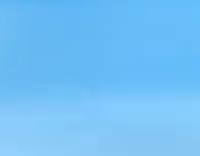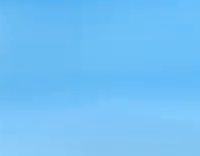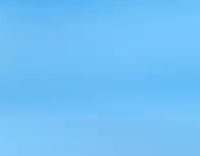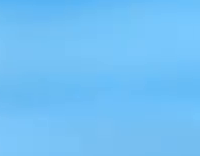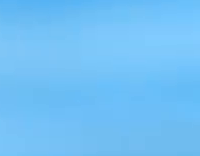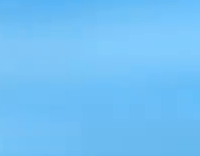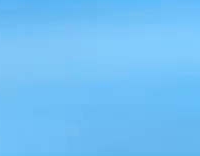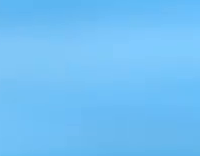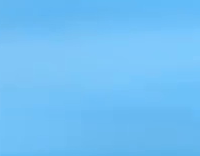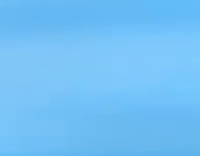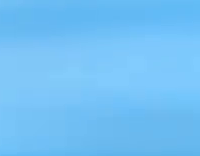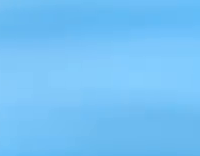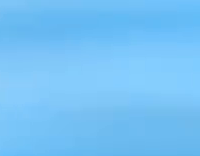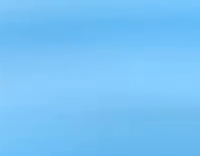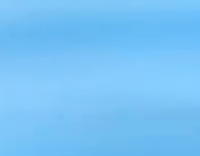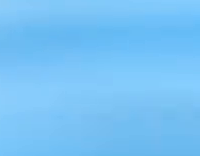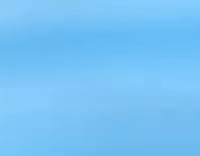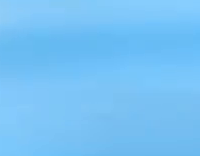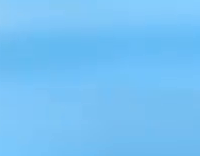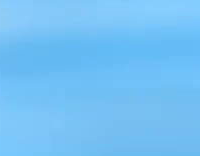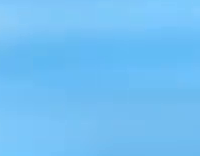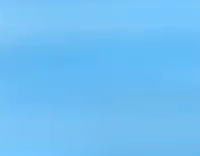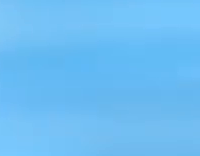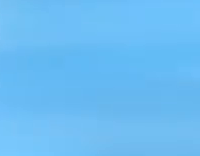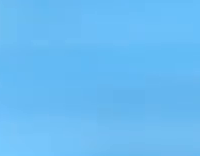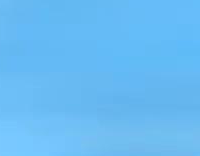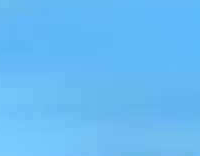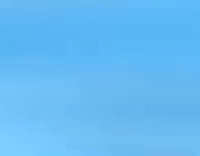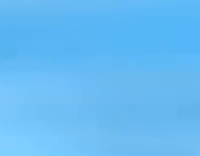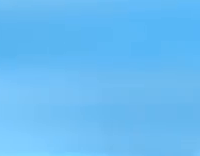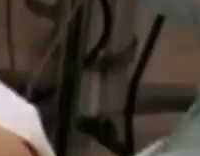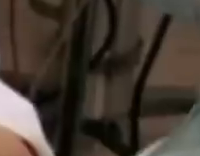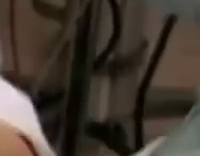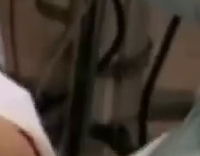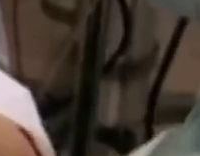This is NTV.